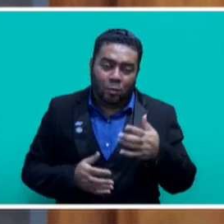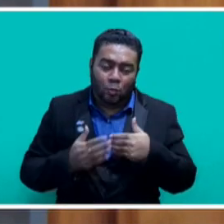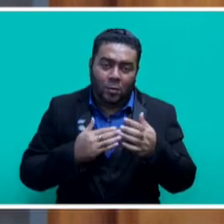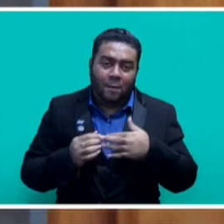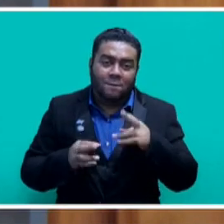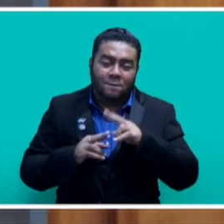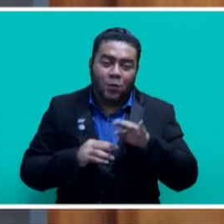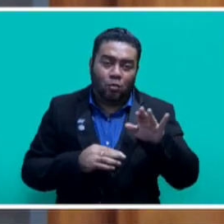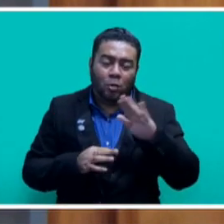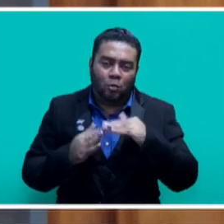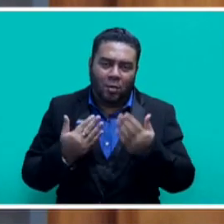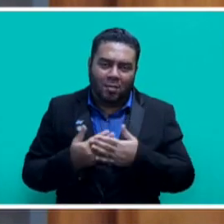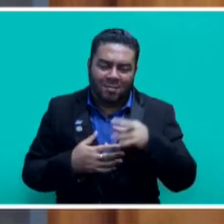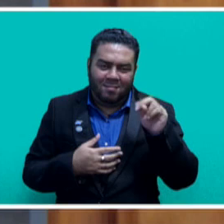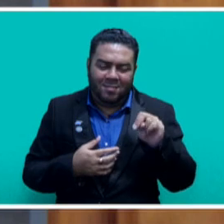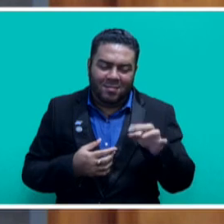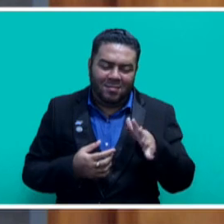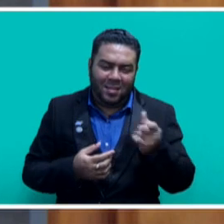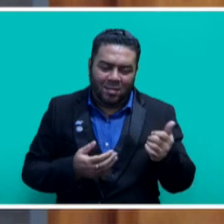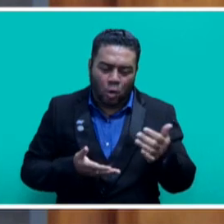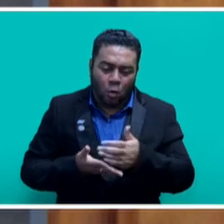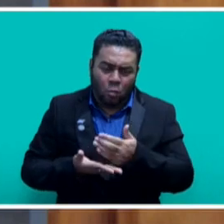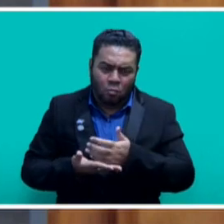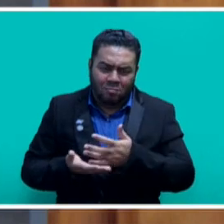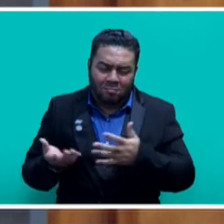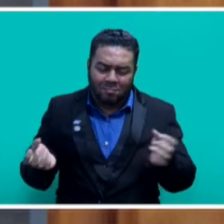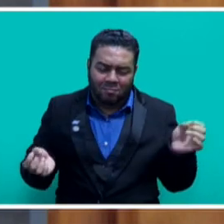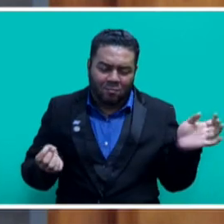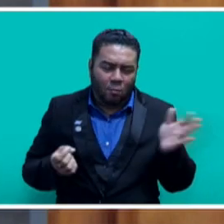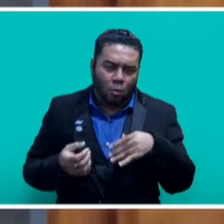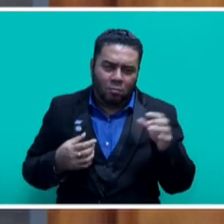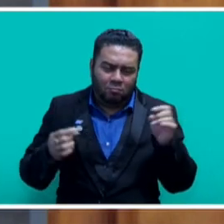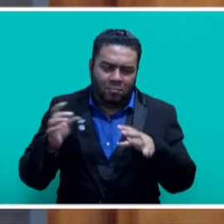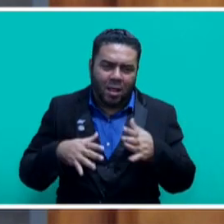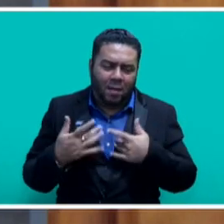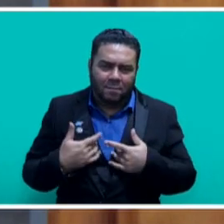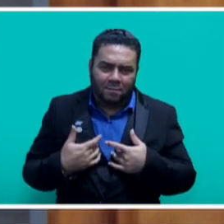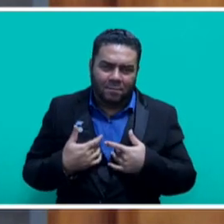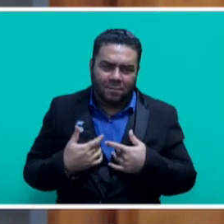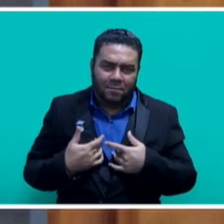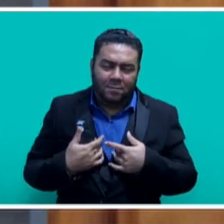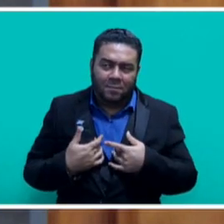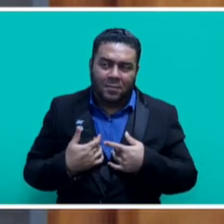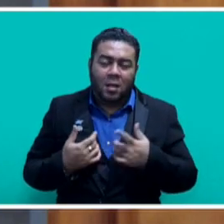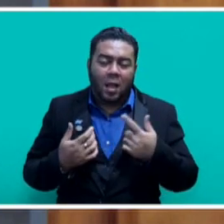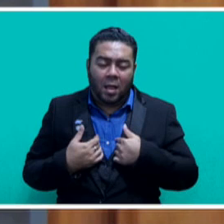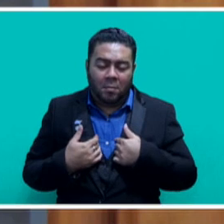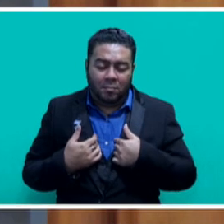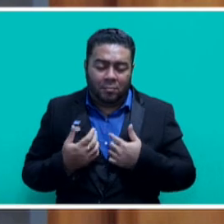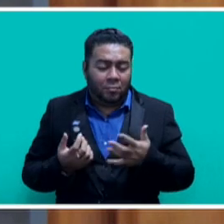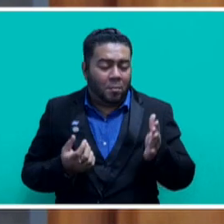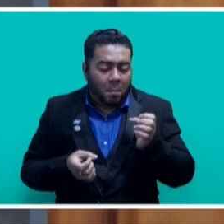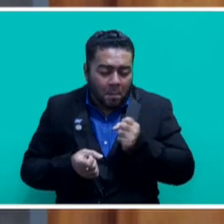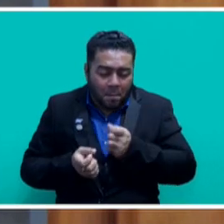future together requires a collective effort from all sectors of life. I implore all